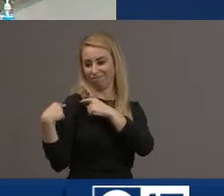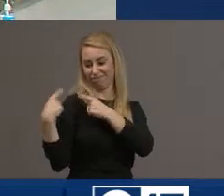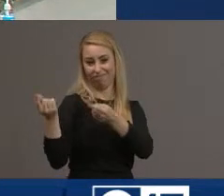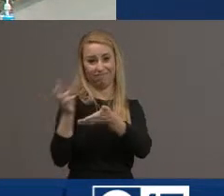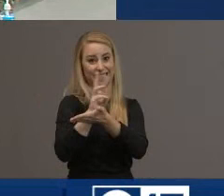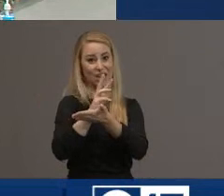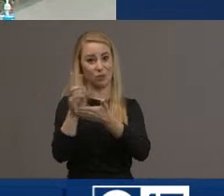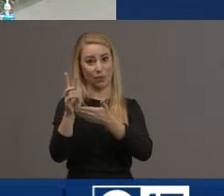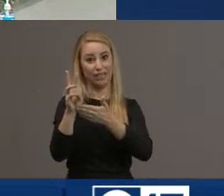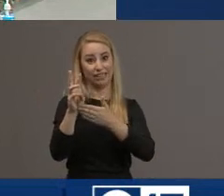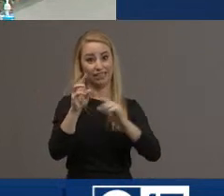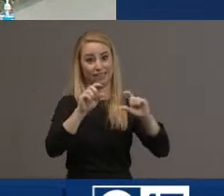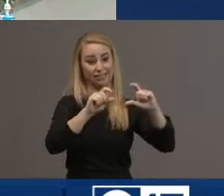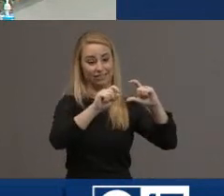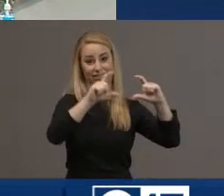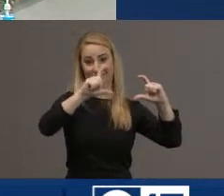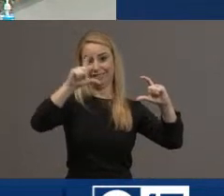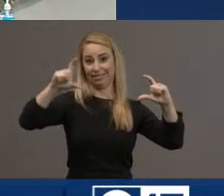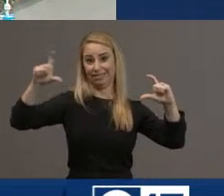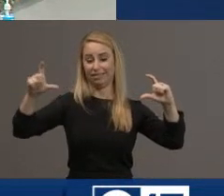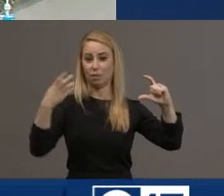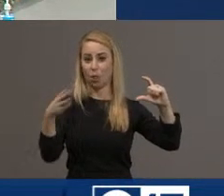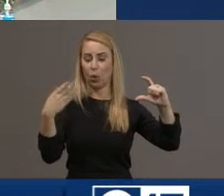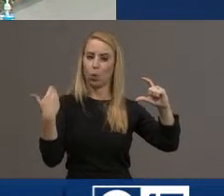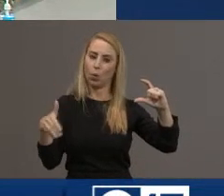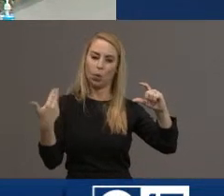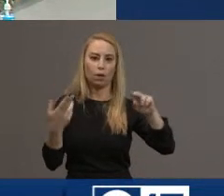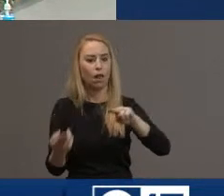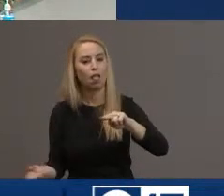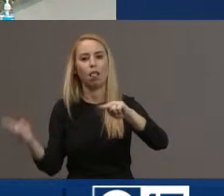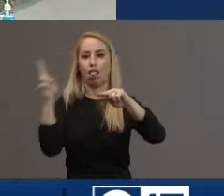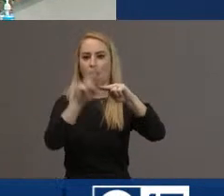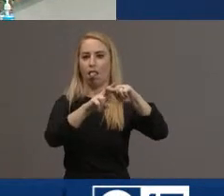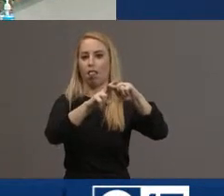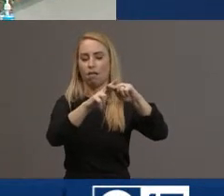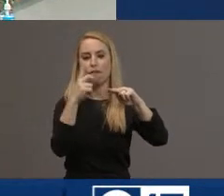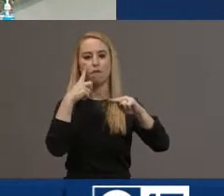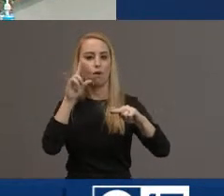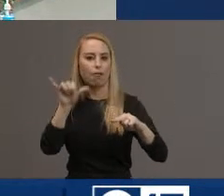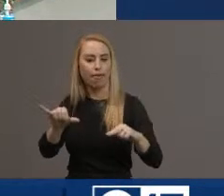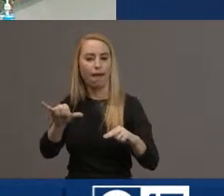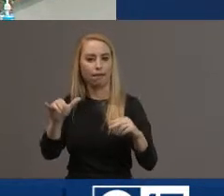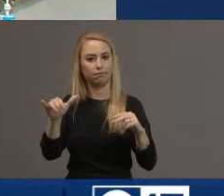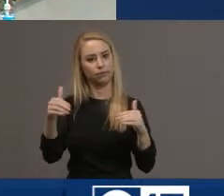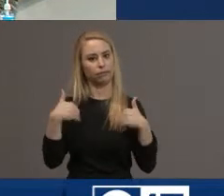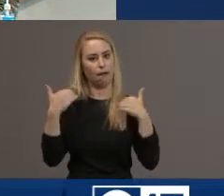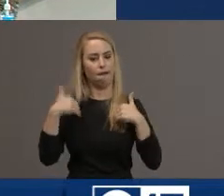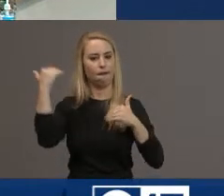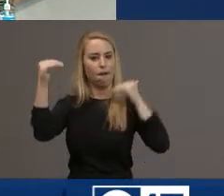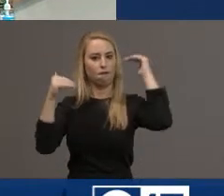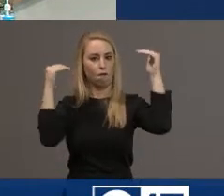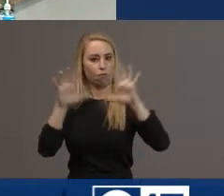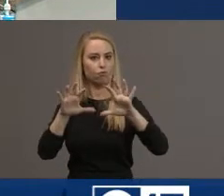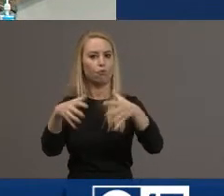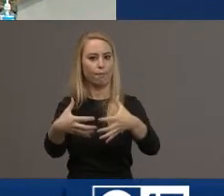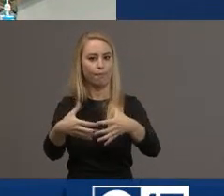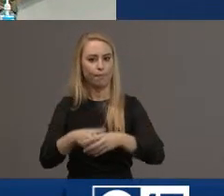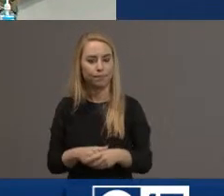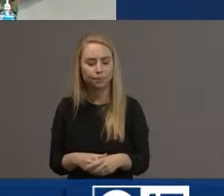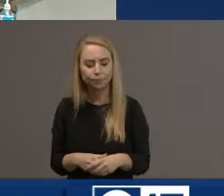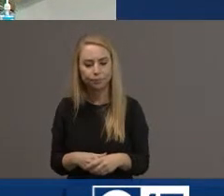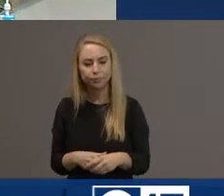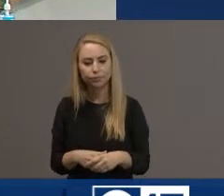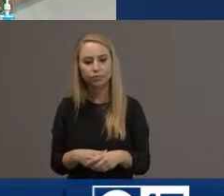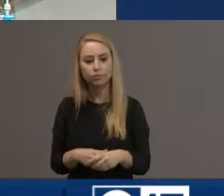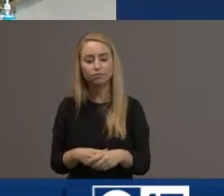6 weeks, the overwhelming growth in that age category. And the other thing that I think is important, it doesn't matter who